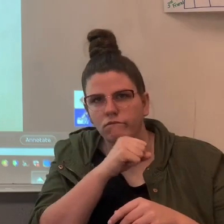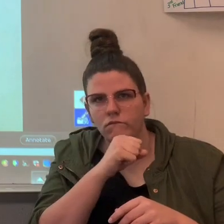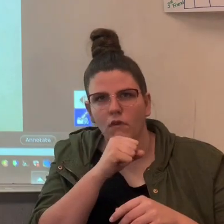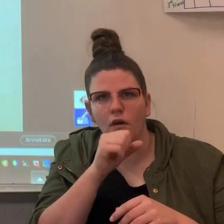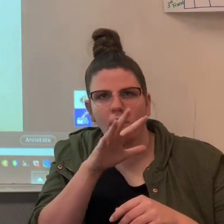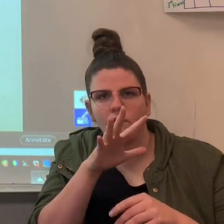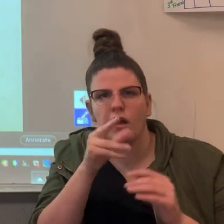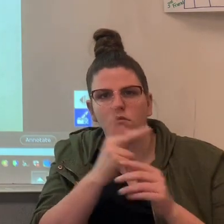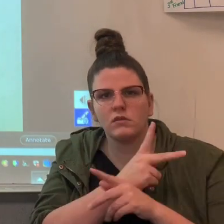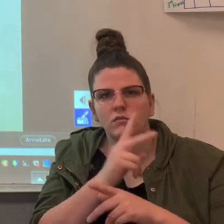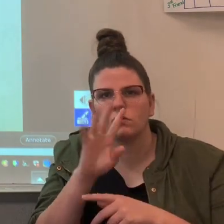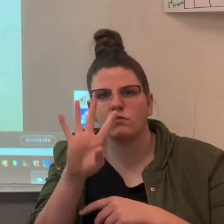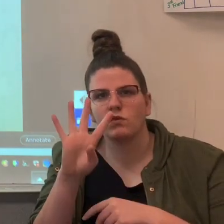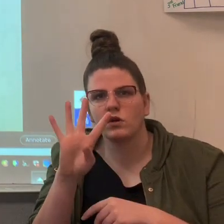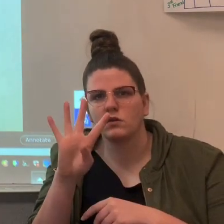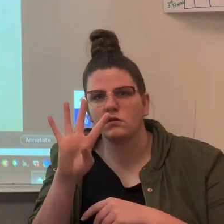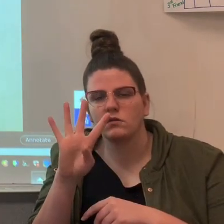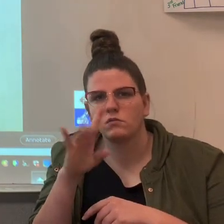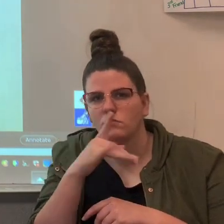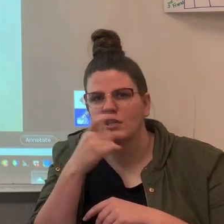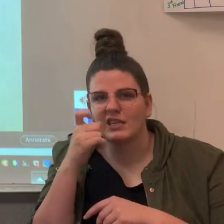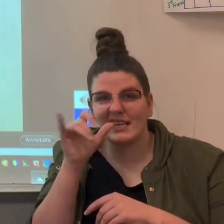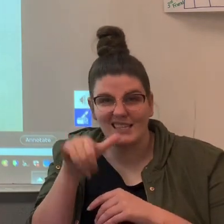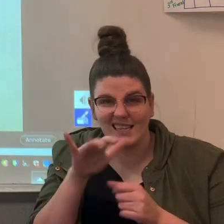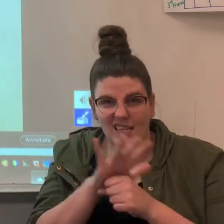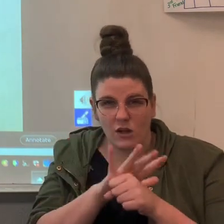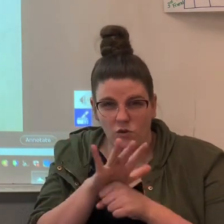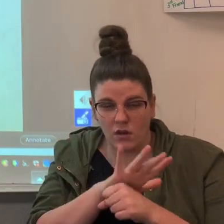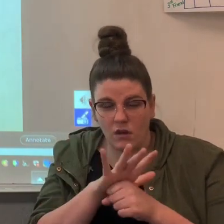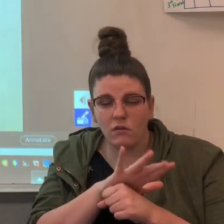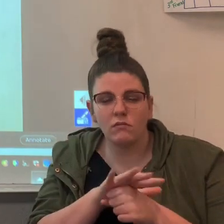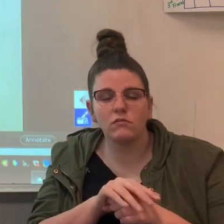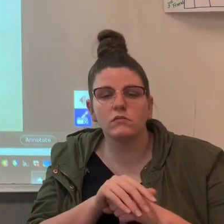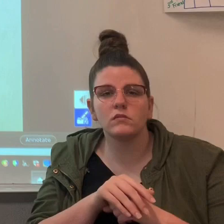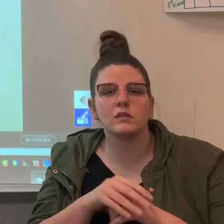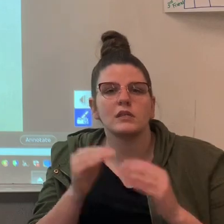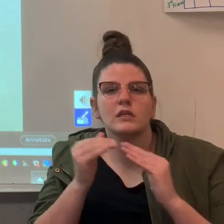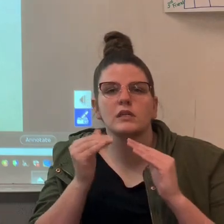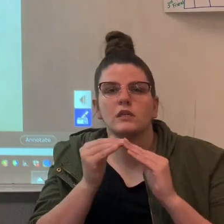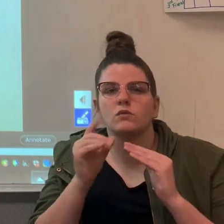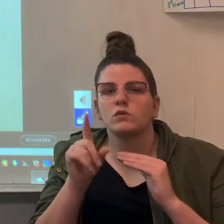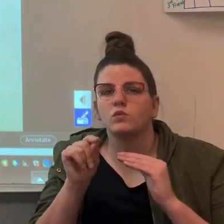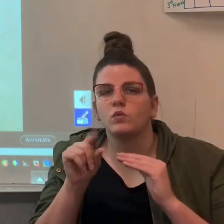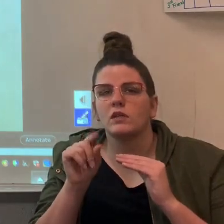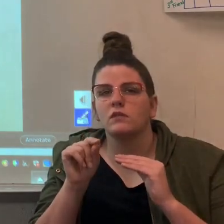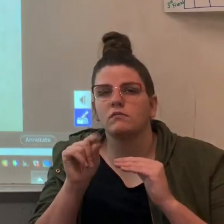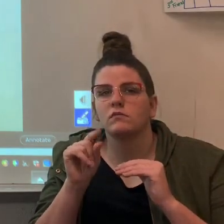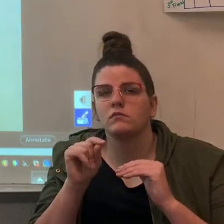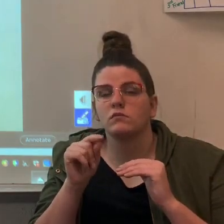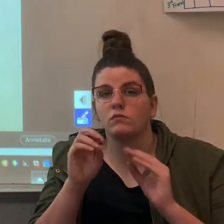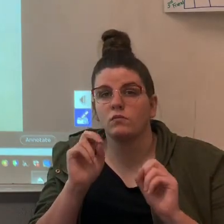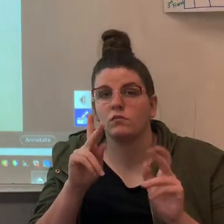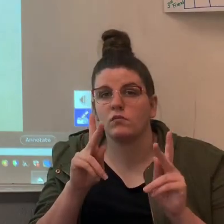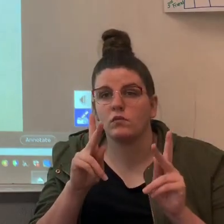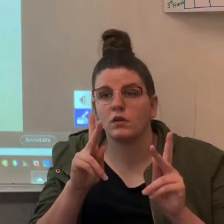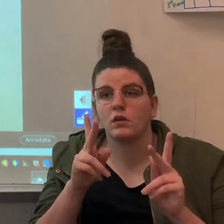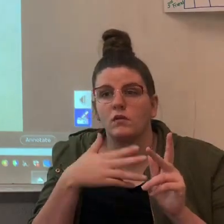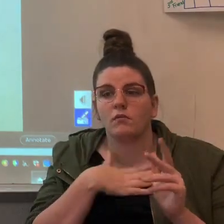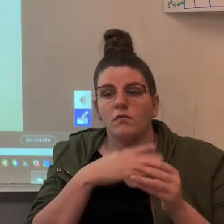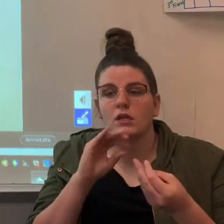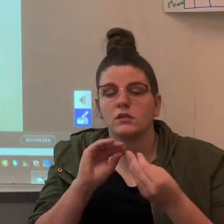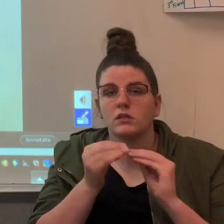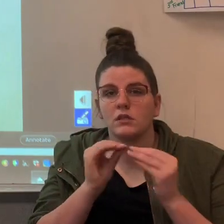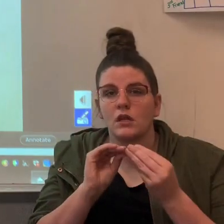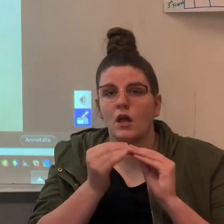5 times 4, because it's area, equals 20, okay? So my